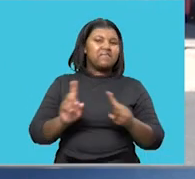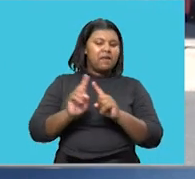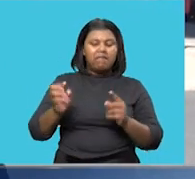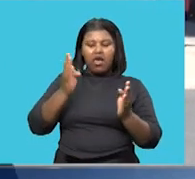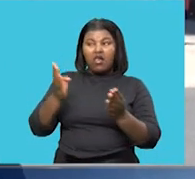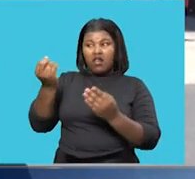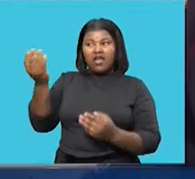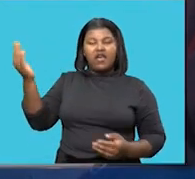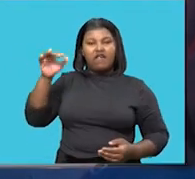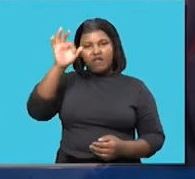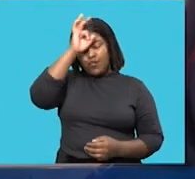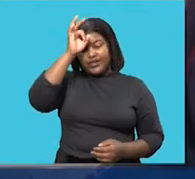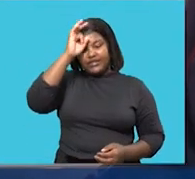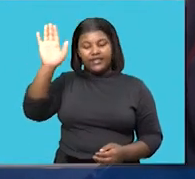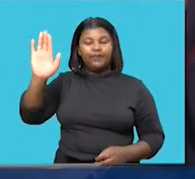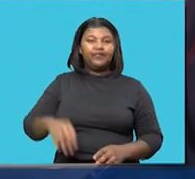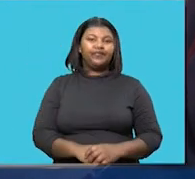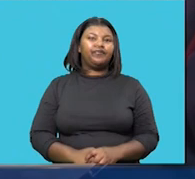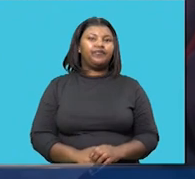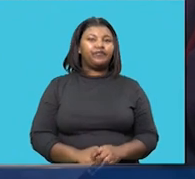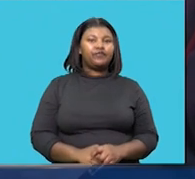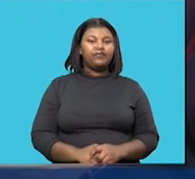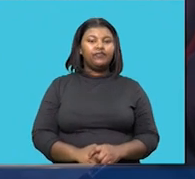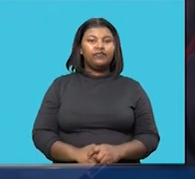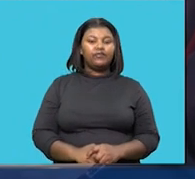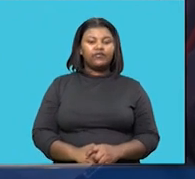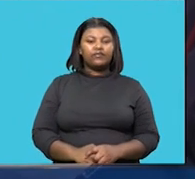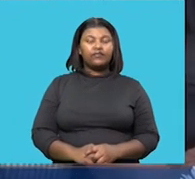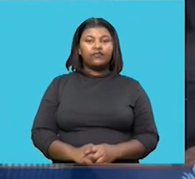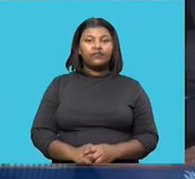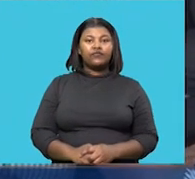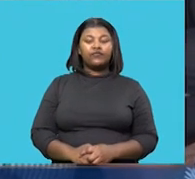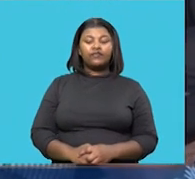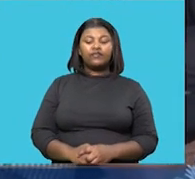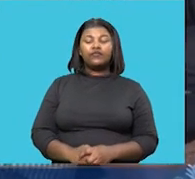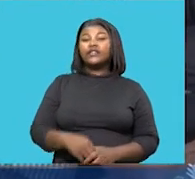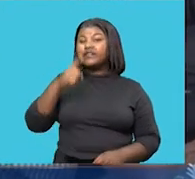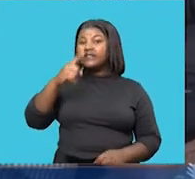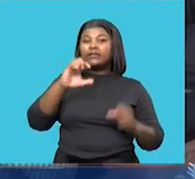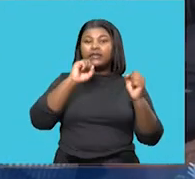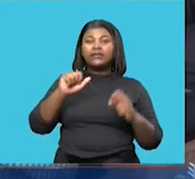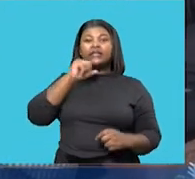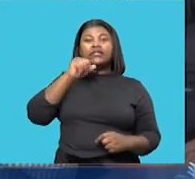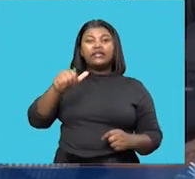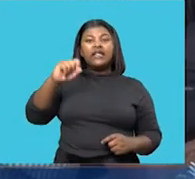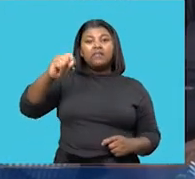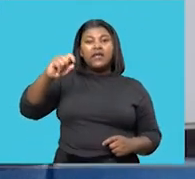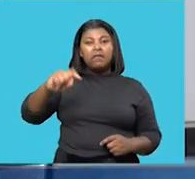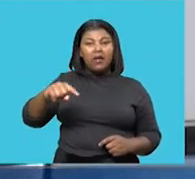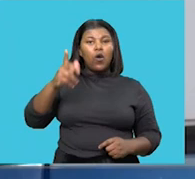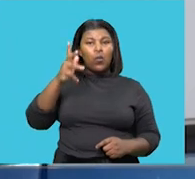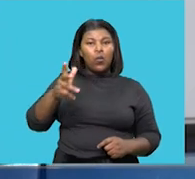being investigated currently. Uhlabele phambili ngokuzivezela ukuthi maduzana umnyango uzosingatha umkhankaso